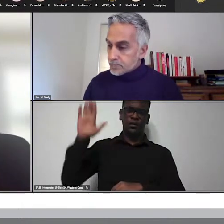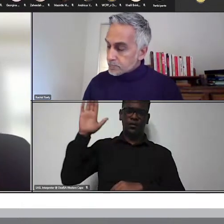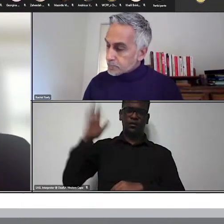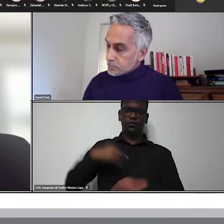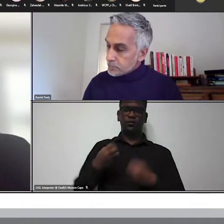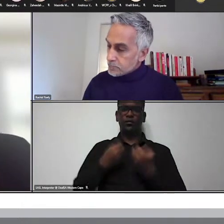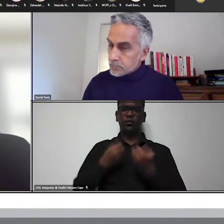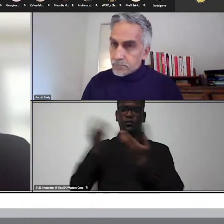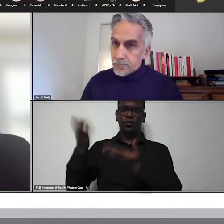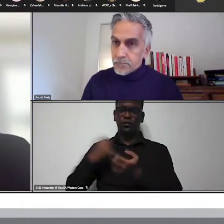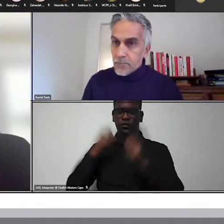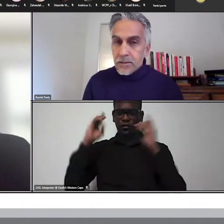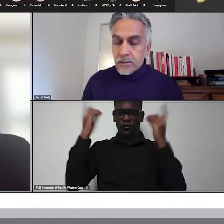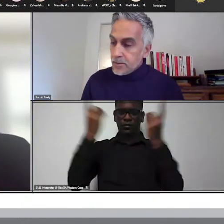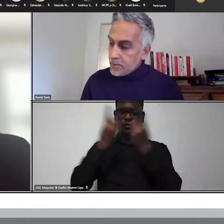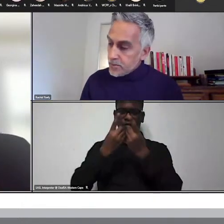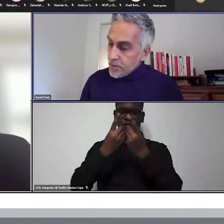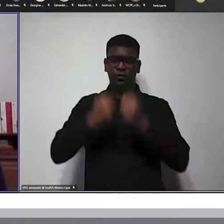to the department.